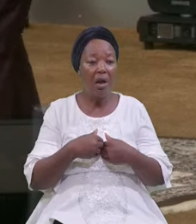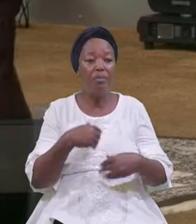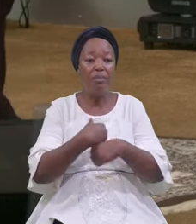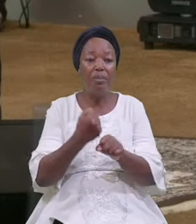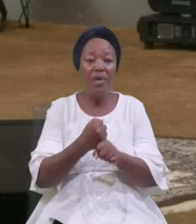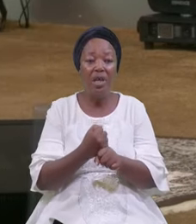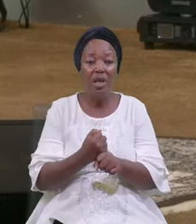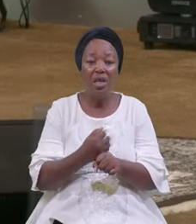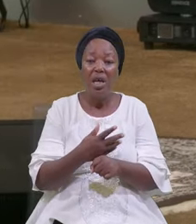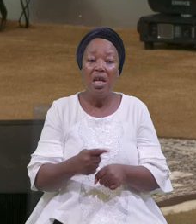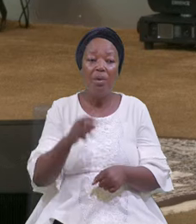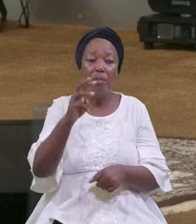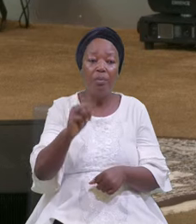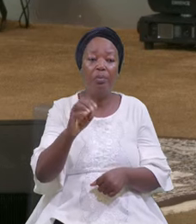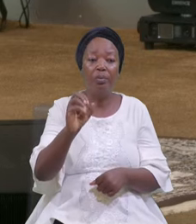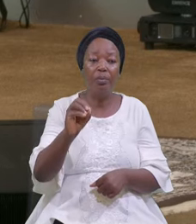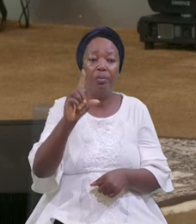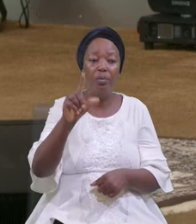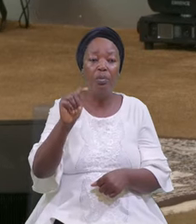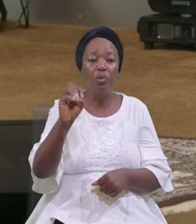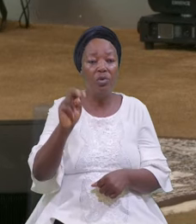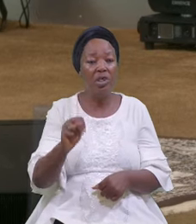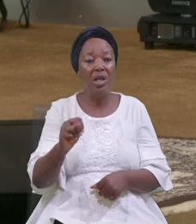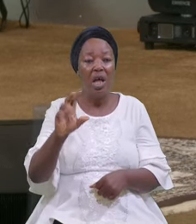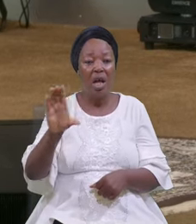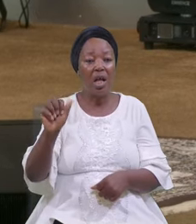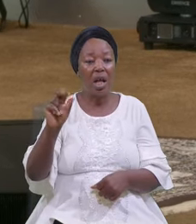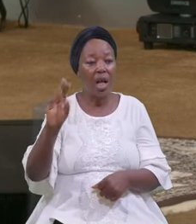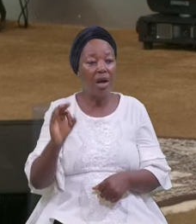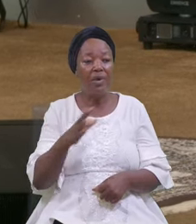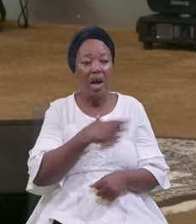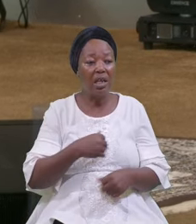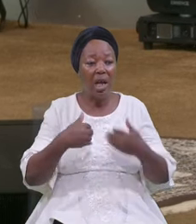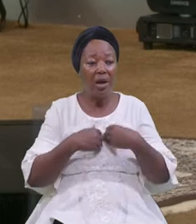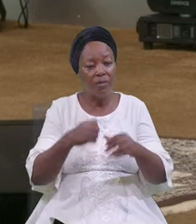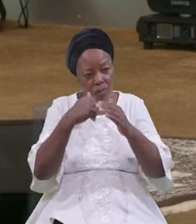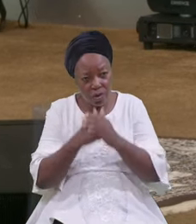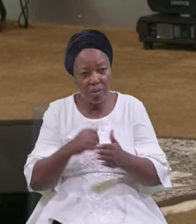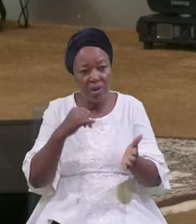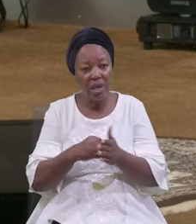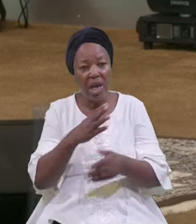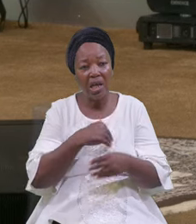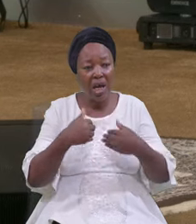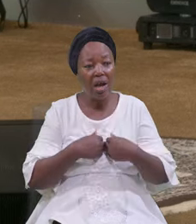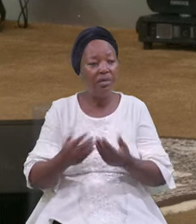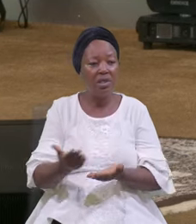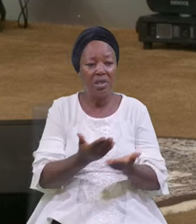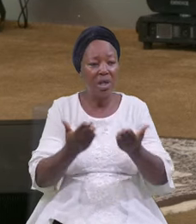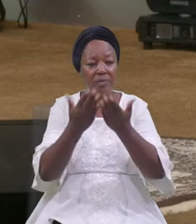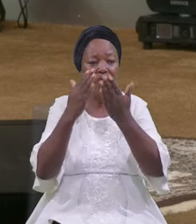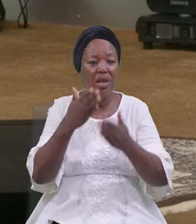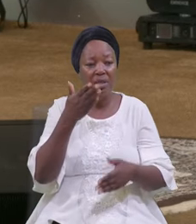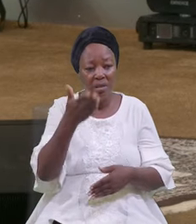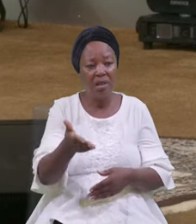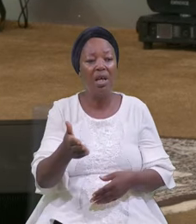calf, and they have worshipped it, and they have sacrificed thereunto, and